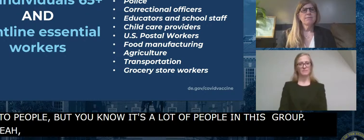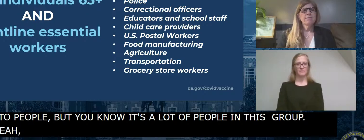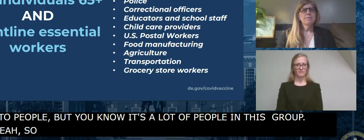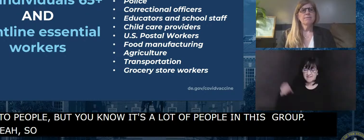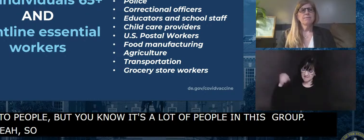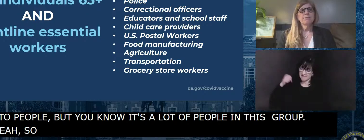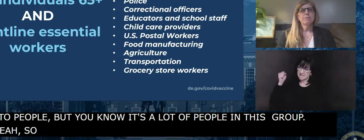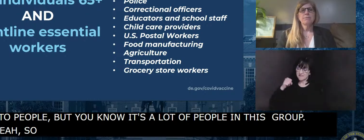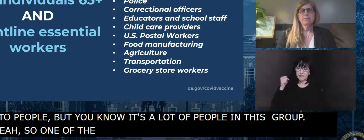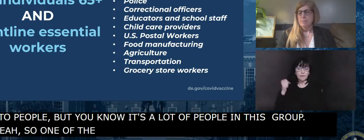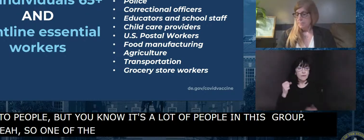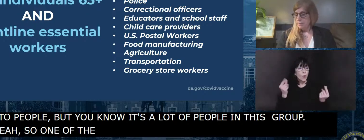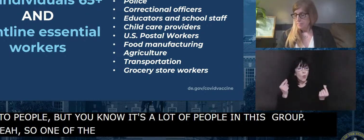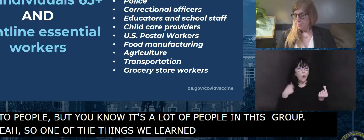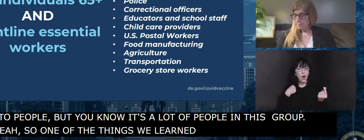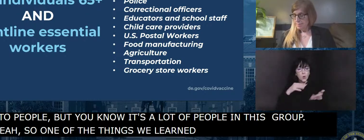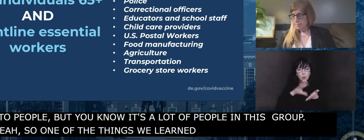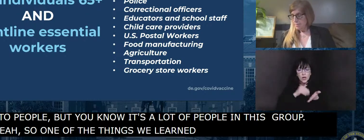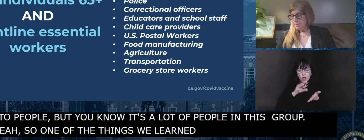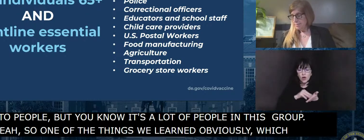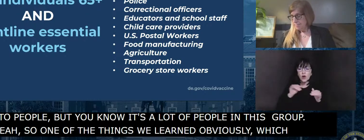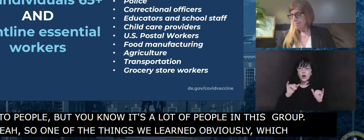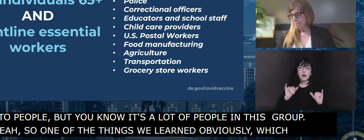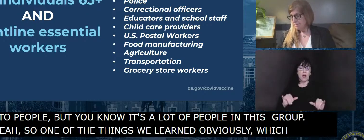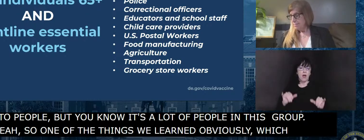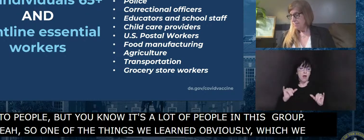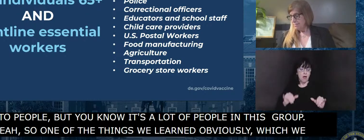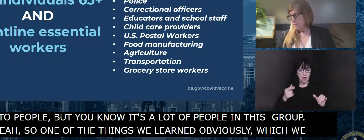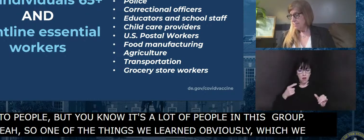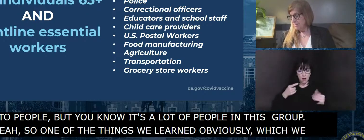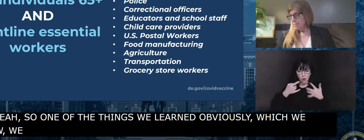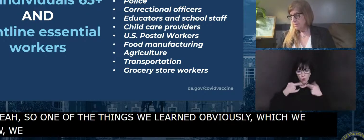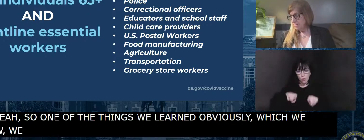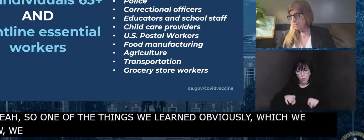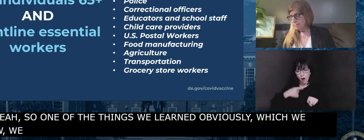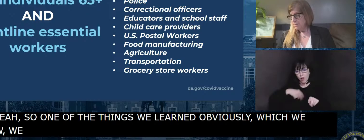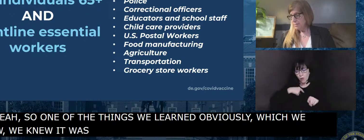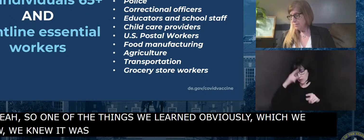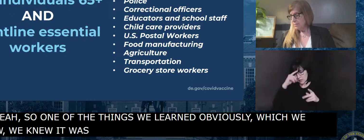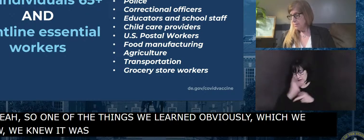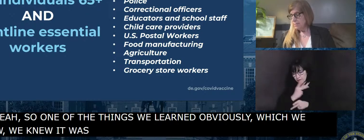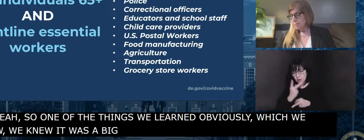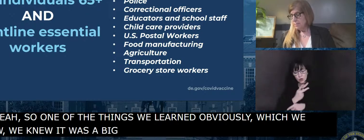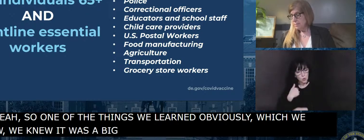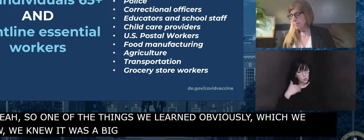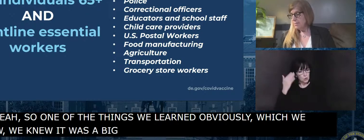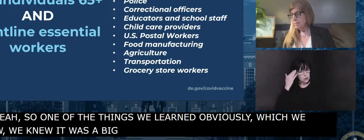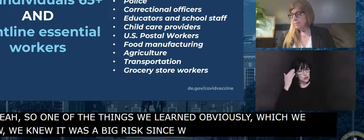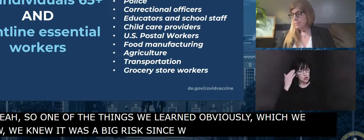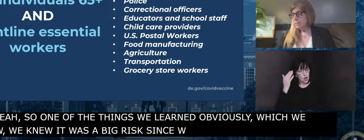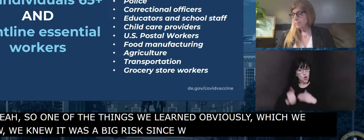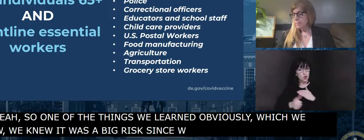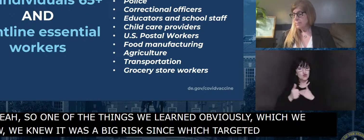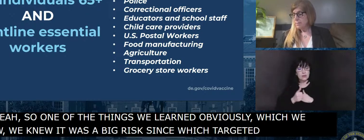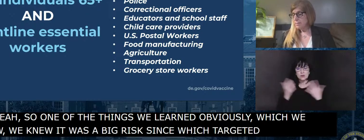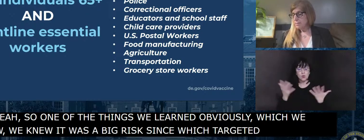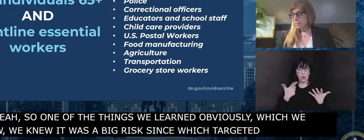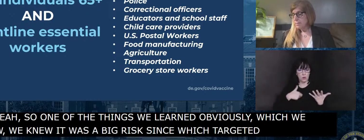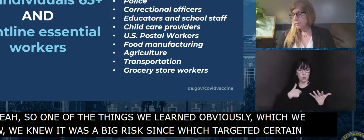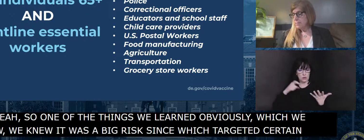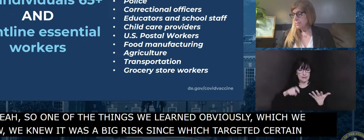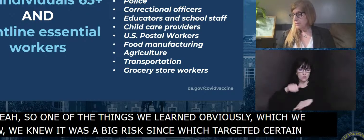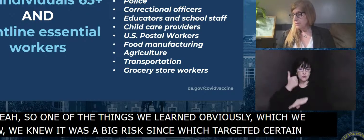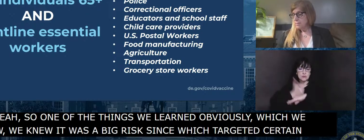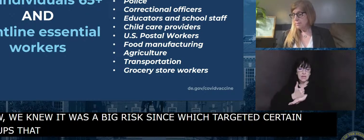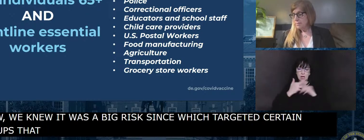obviously, which we knew was a big risk since we targeted certain groups, that we need a registration system. And so we